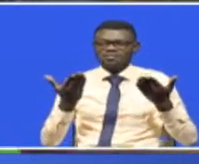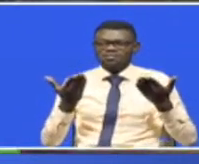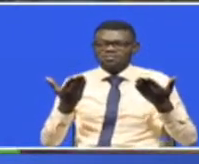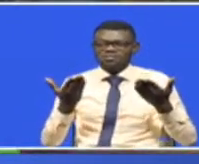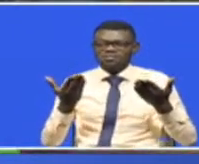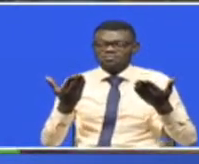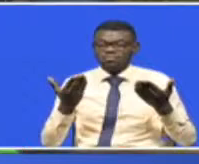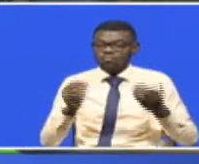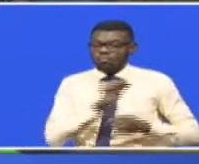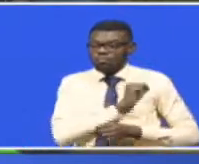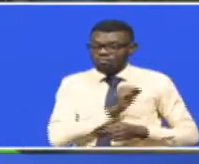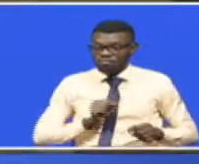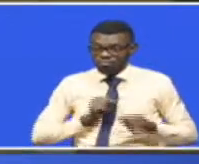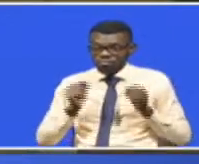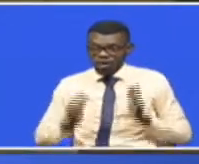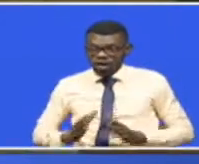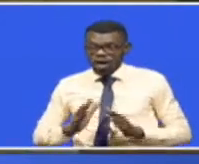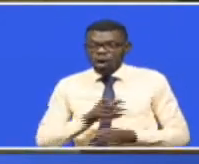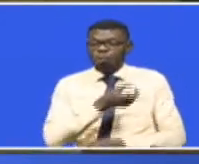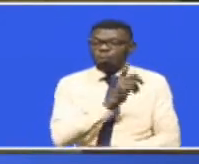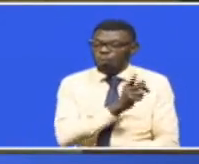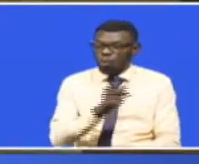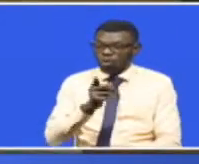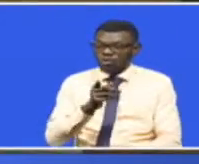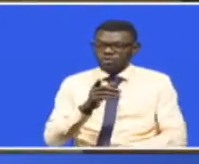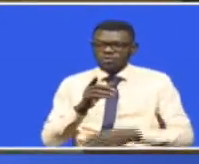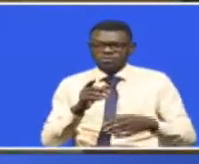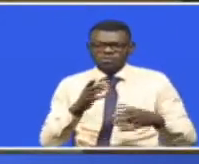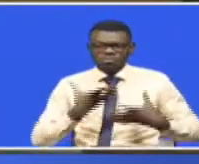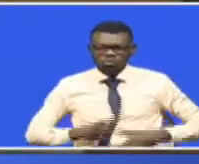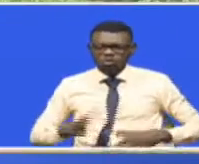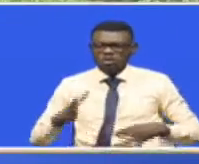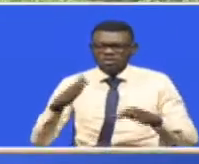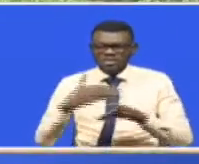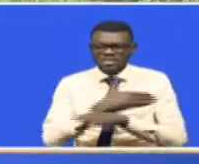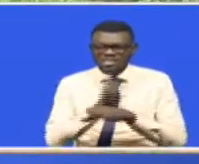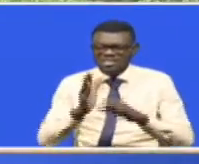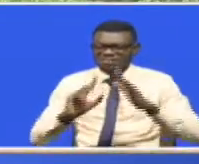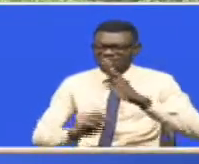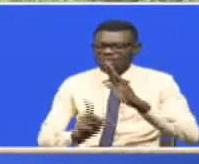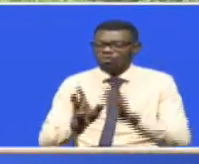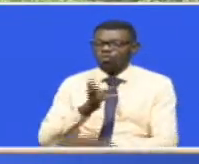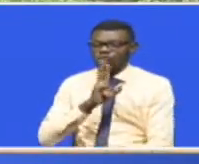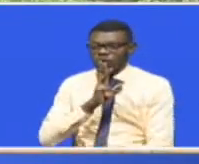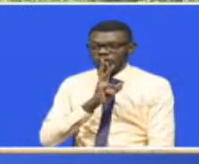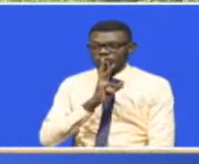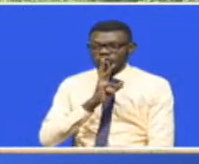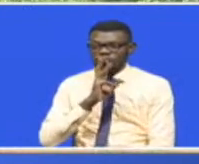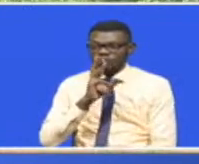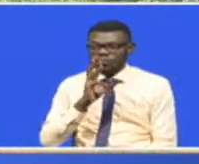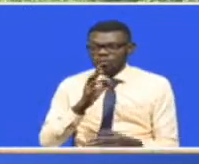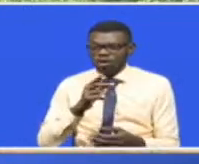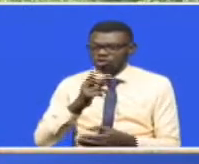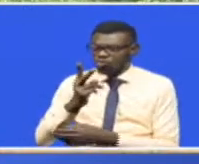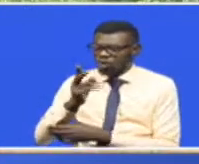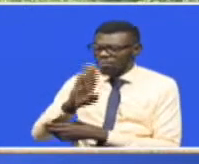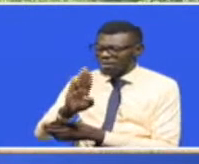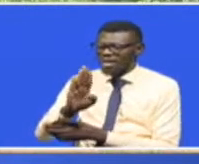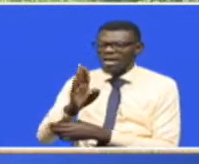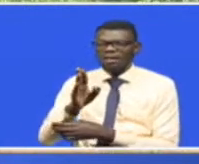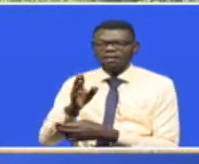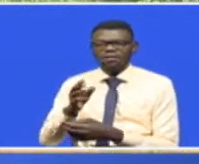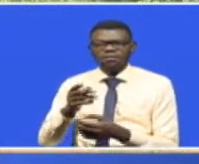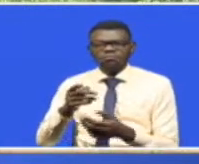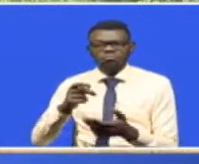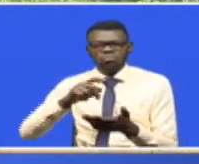maneno. The senator issuing a stern warning to alleged cartels within the Ministry of Water, under whose watch the 2 billion shillings national